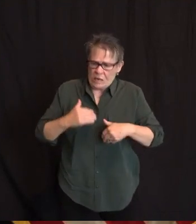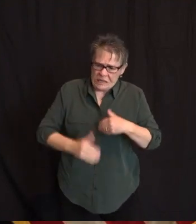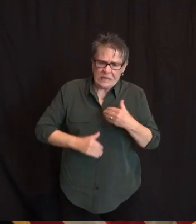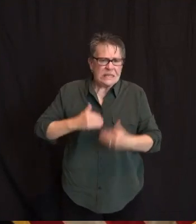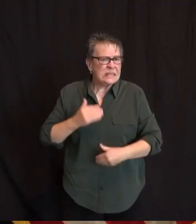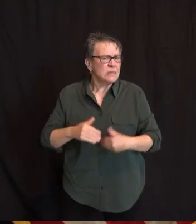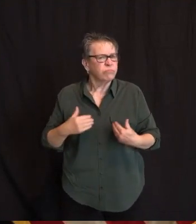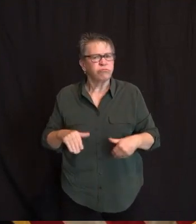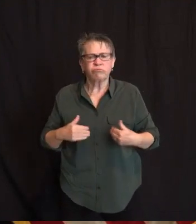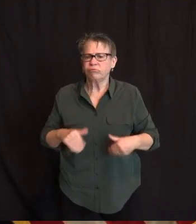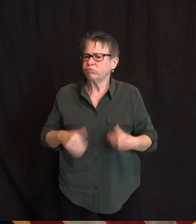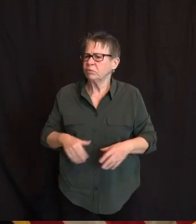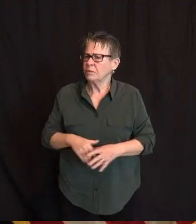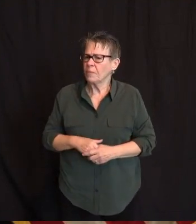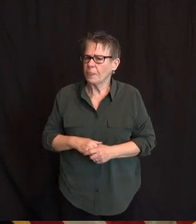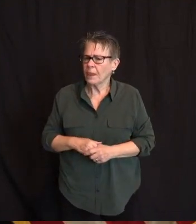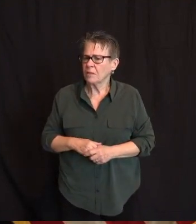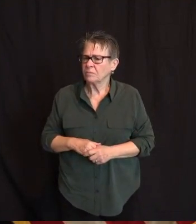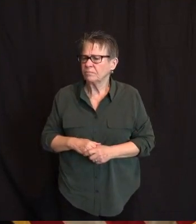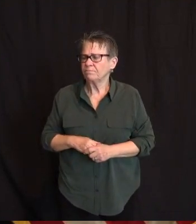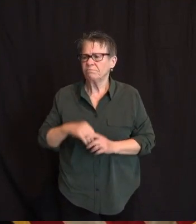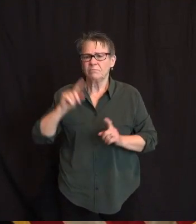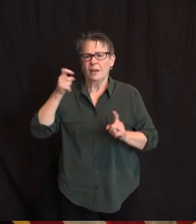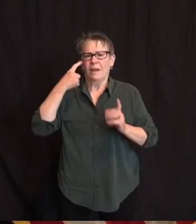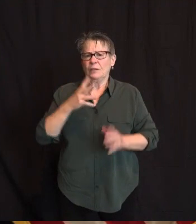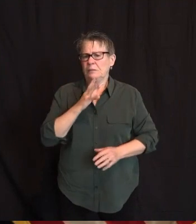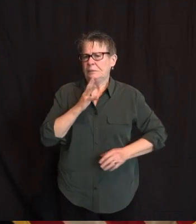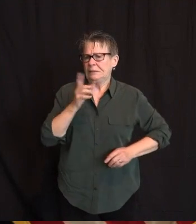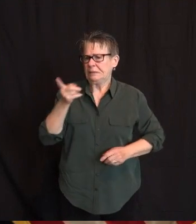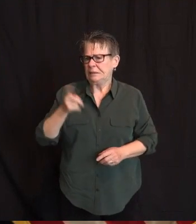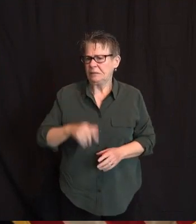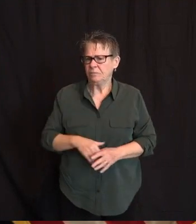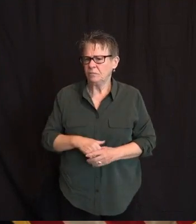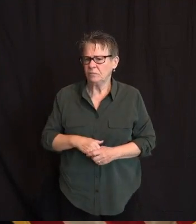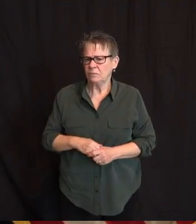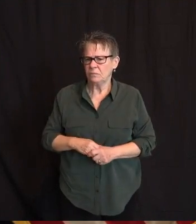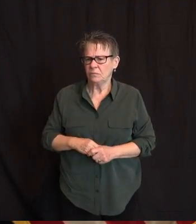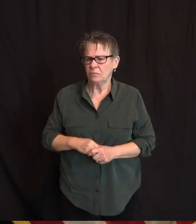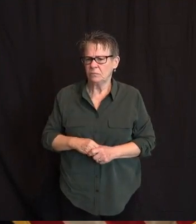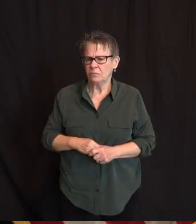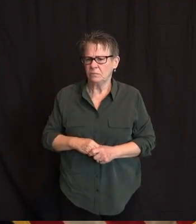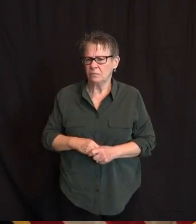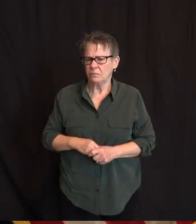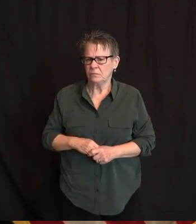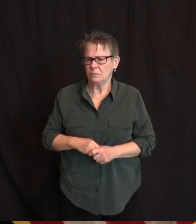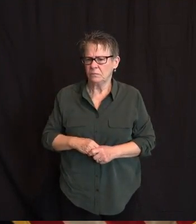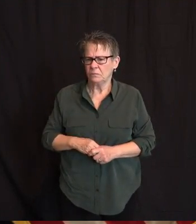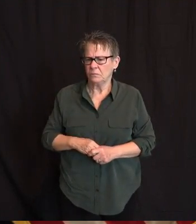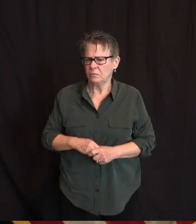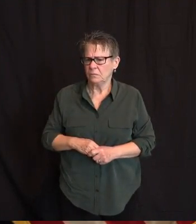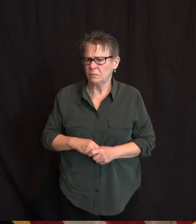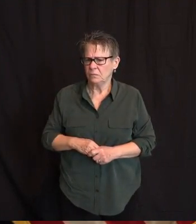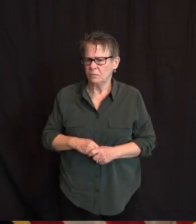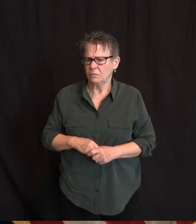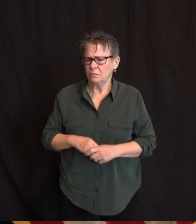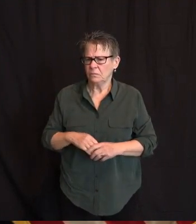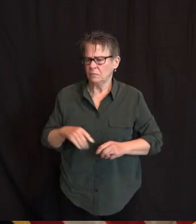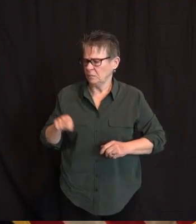yet again the first person who is a former nurse, once a nurse, always a nurse, and has been a CEO of a